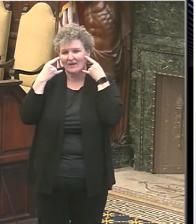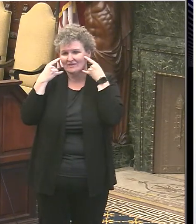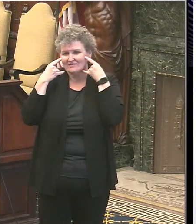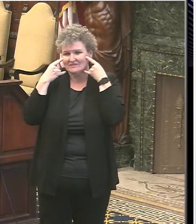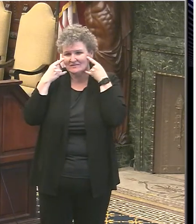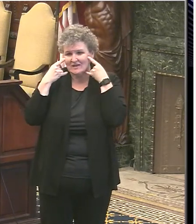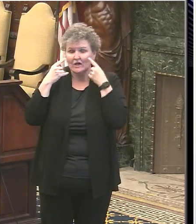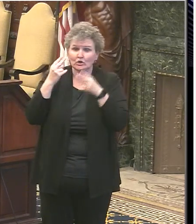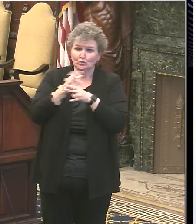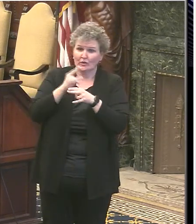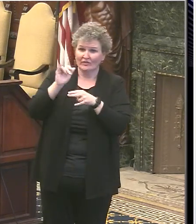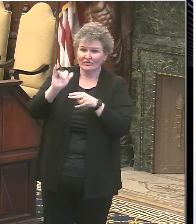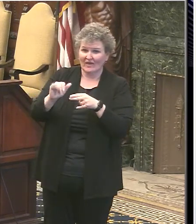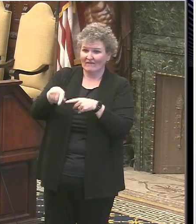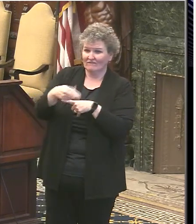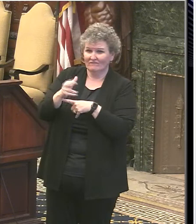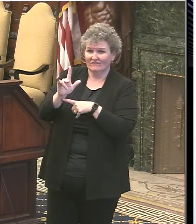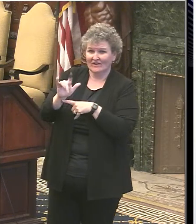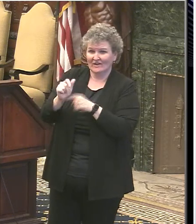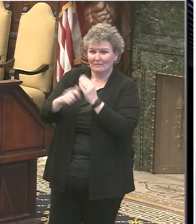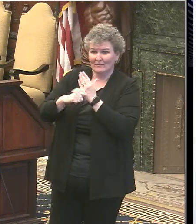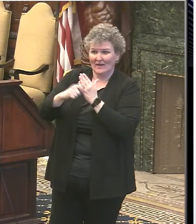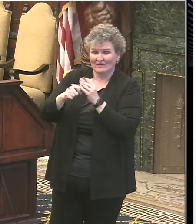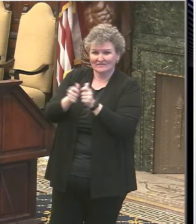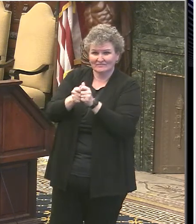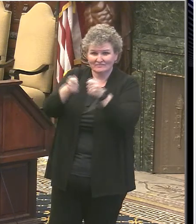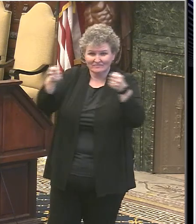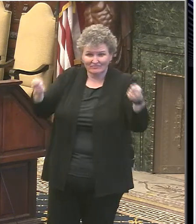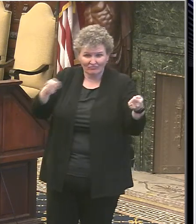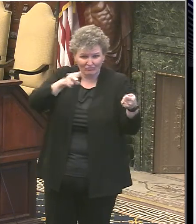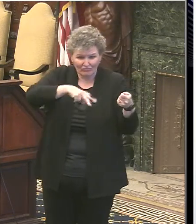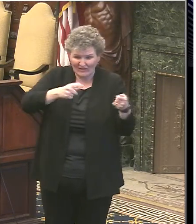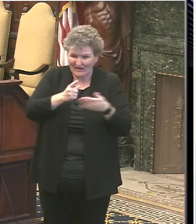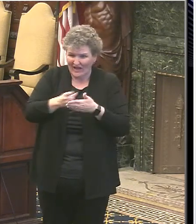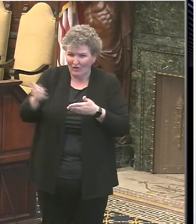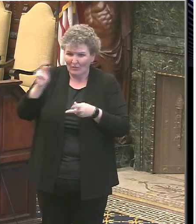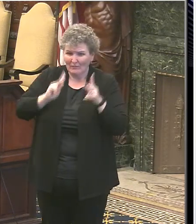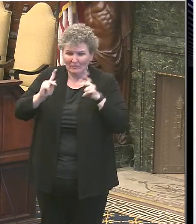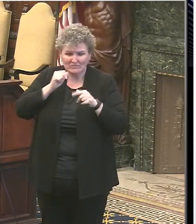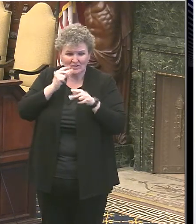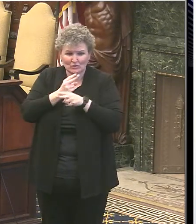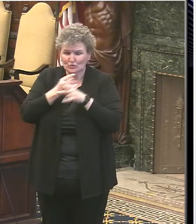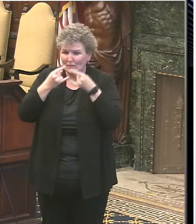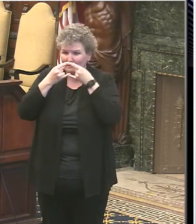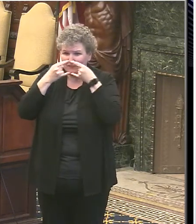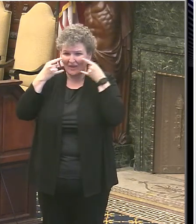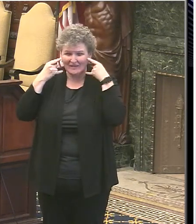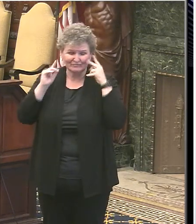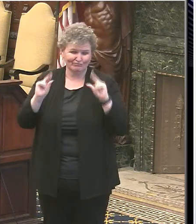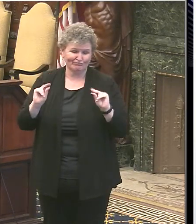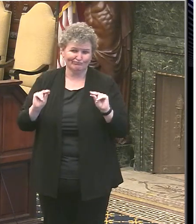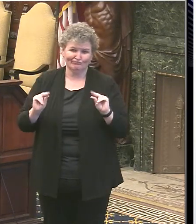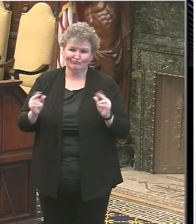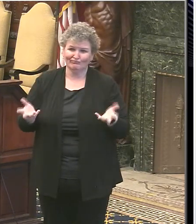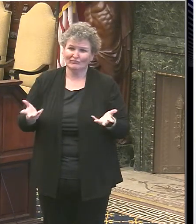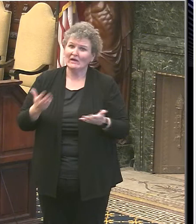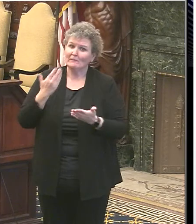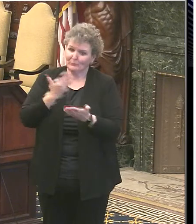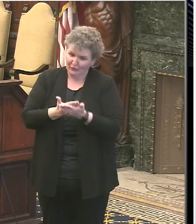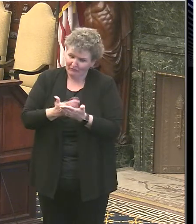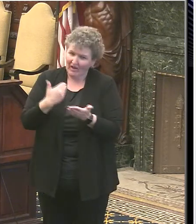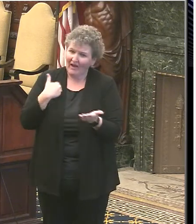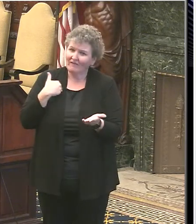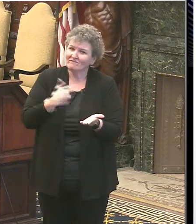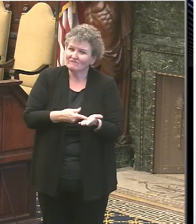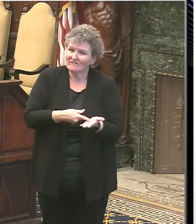Philly Magazine of a gym that had lots of people who were not wearing masks. But then there is evidence from elsewhere